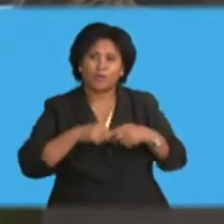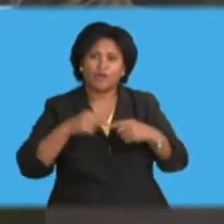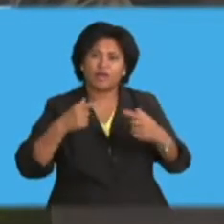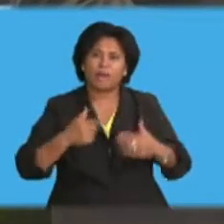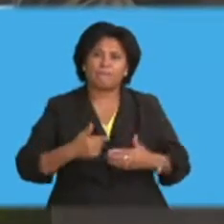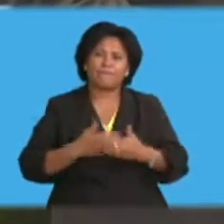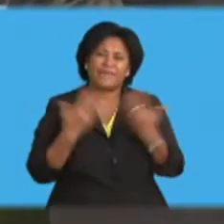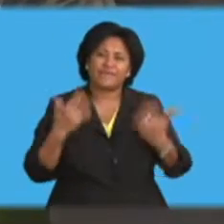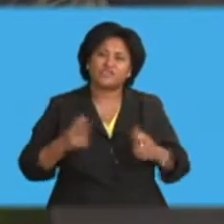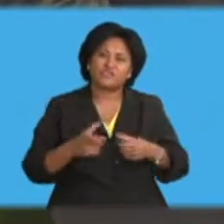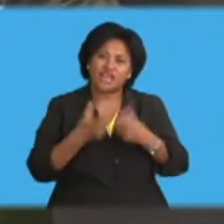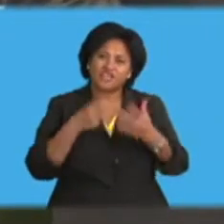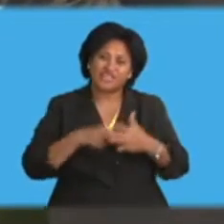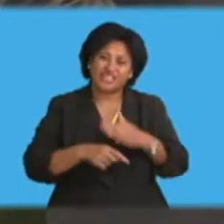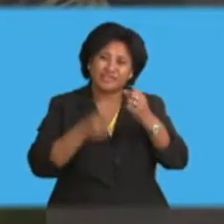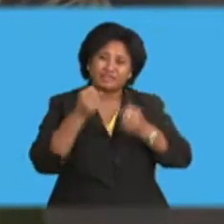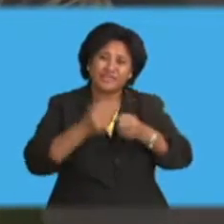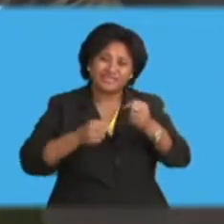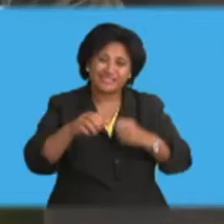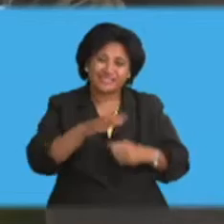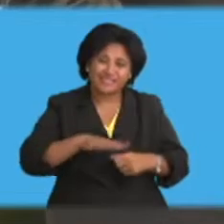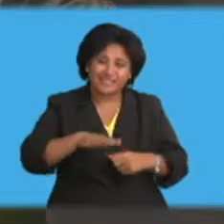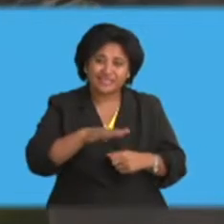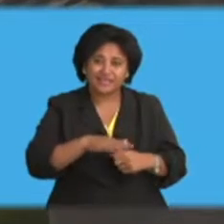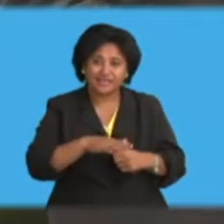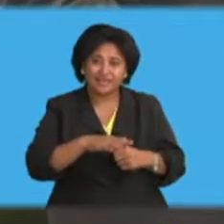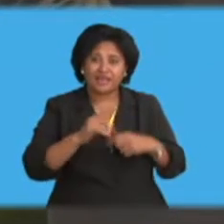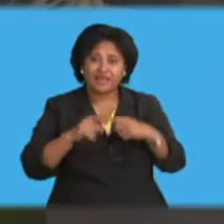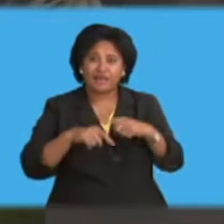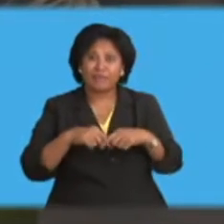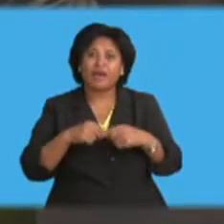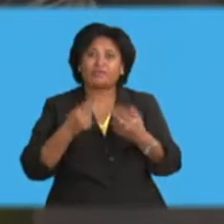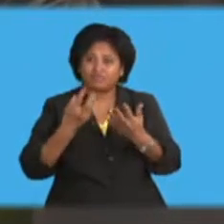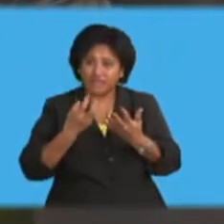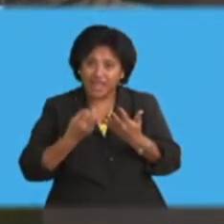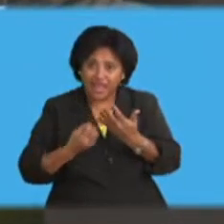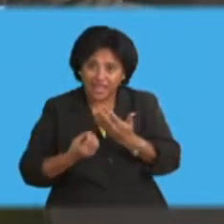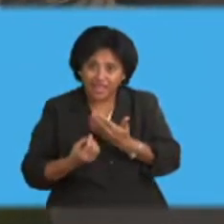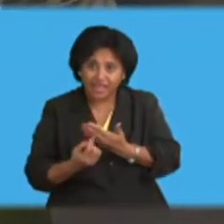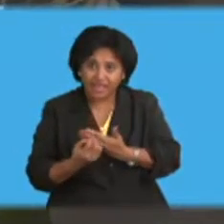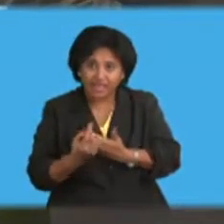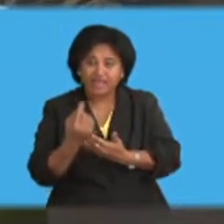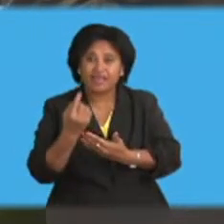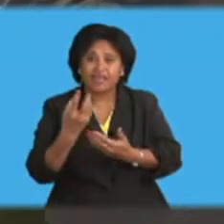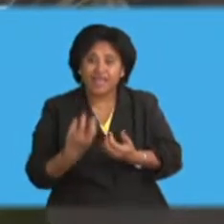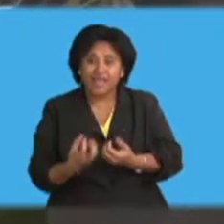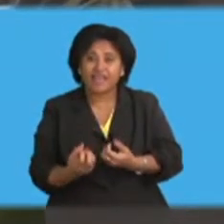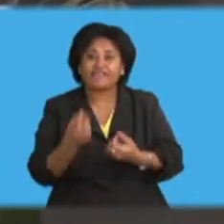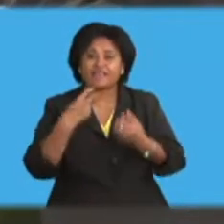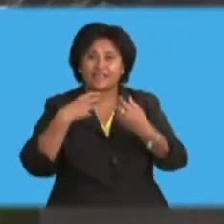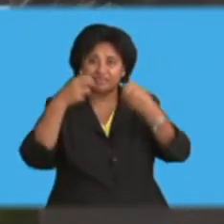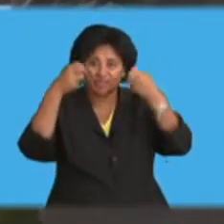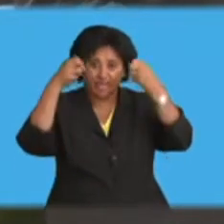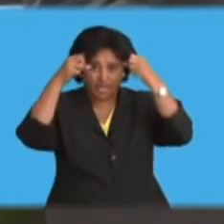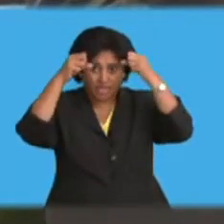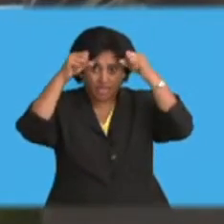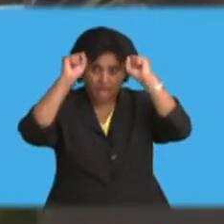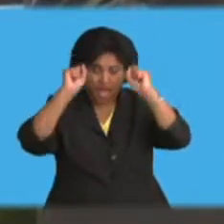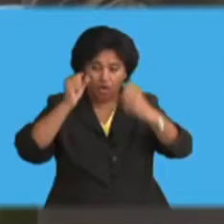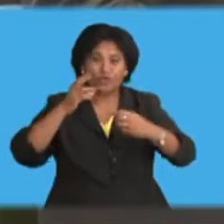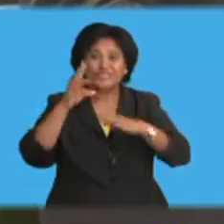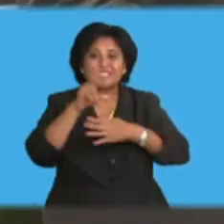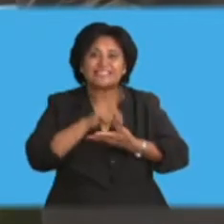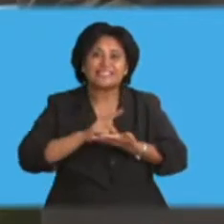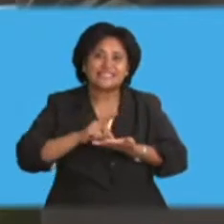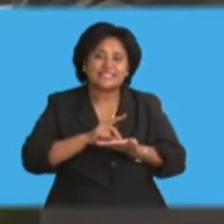that the dairy sector is facing is the re-emergence of bovine